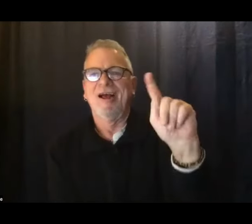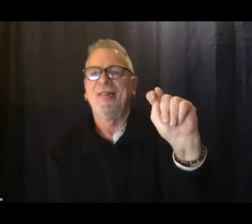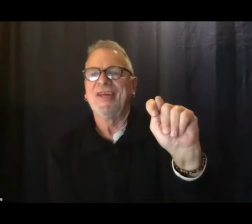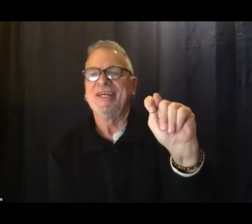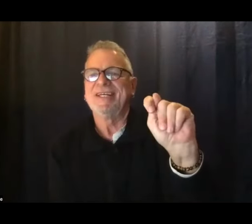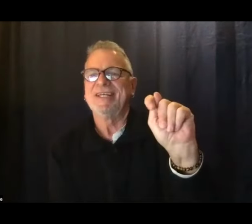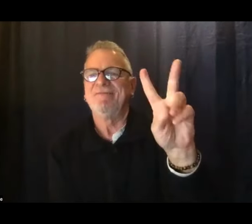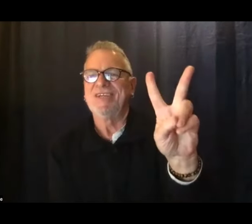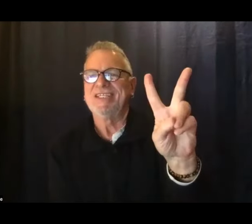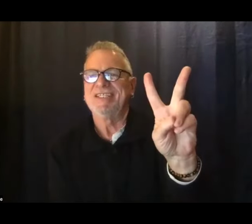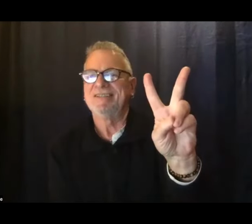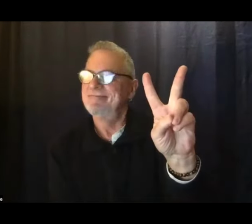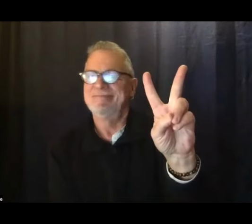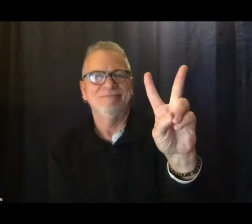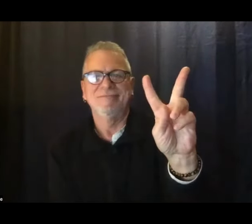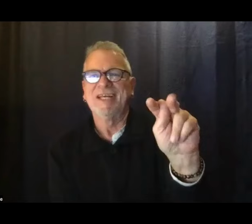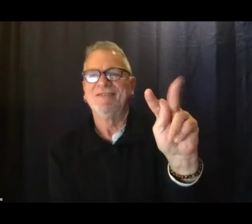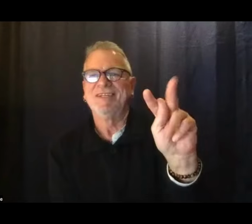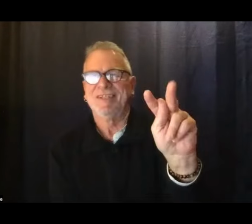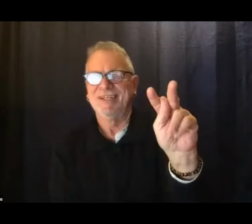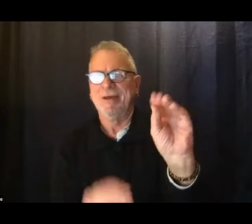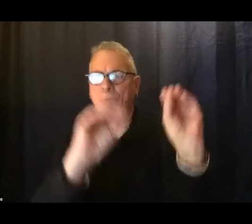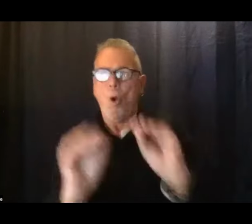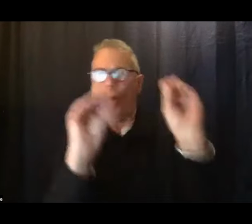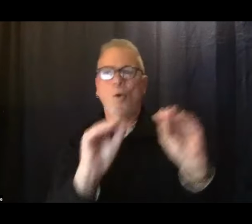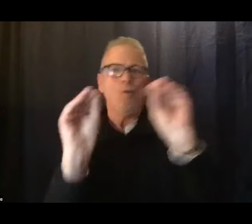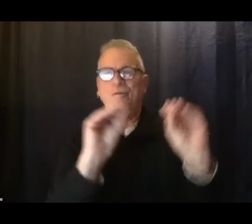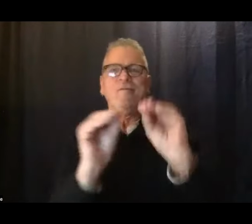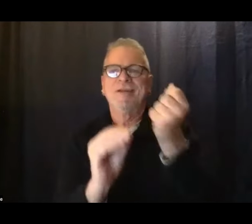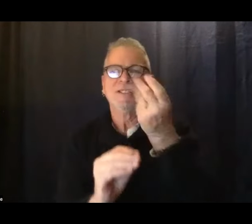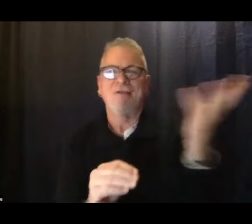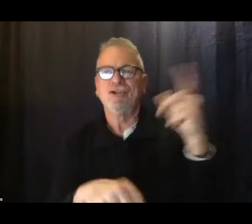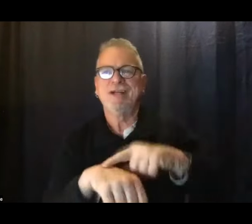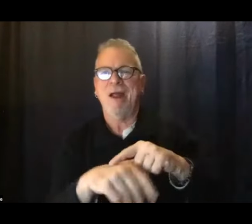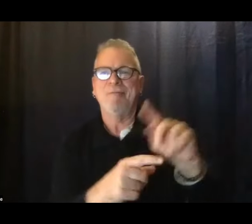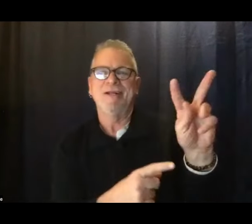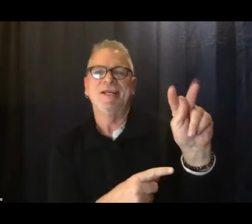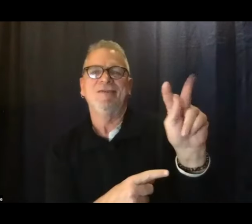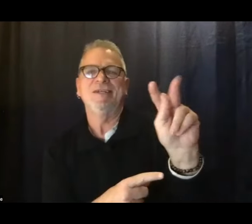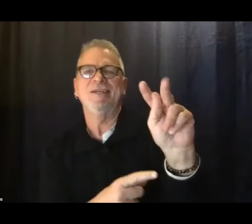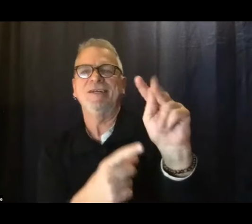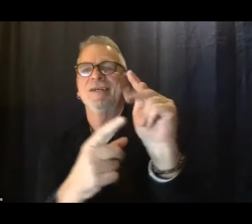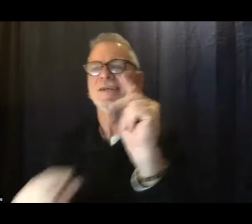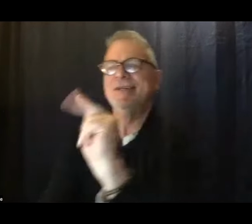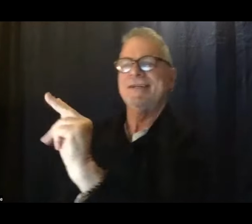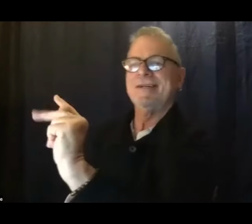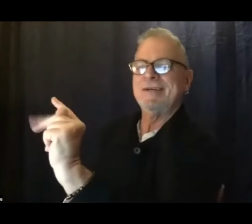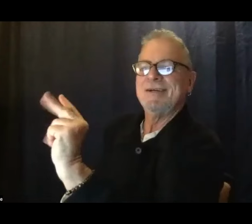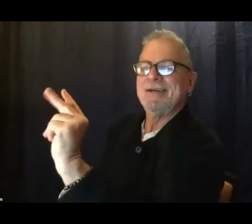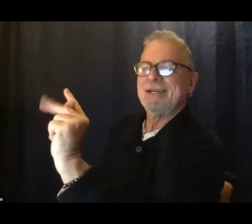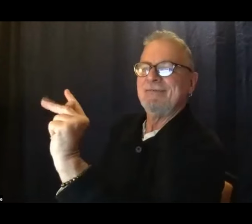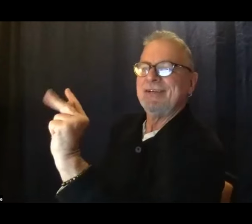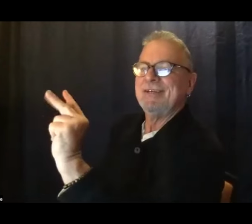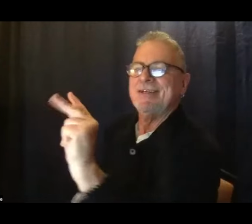it's just based on generations, older versus younger. Now TV is a little bit different. Notice the movement, the rapid movement. It's